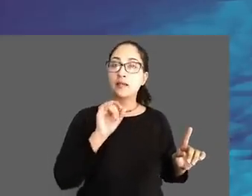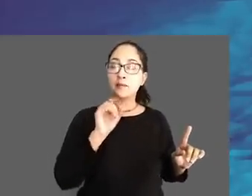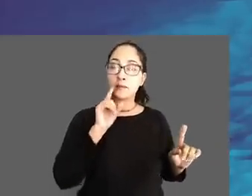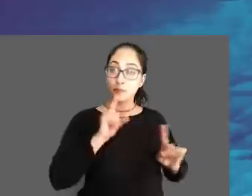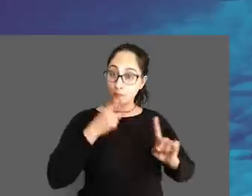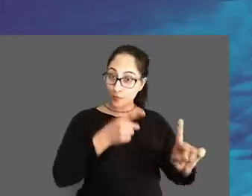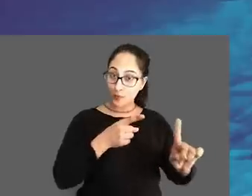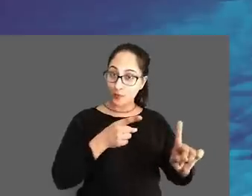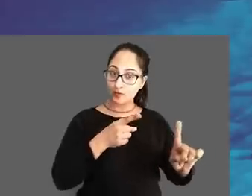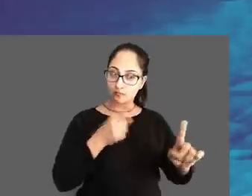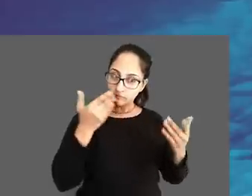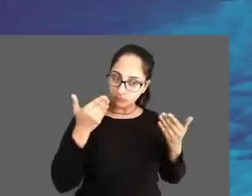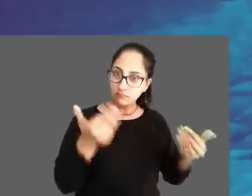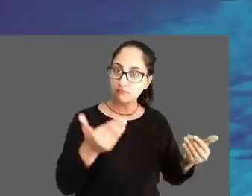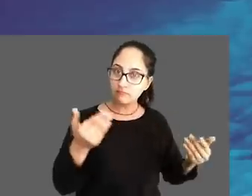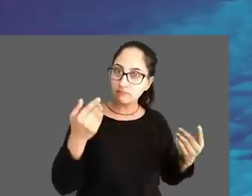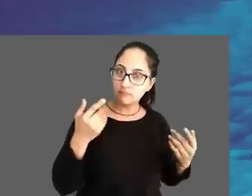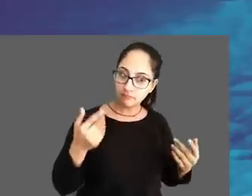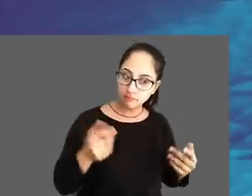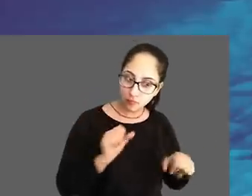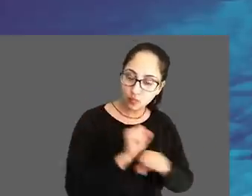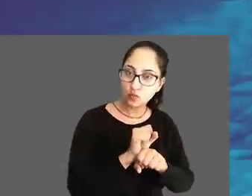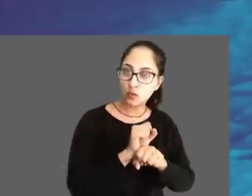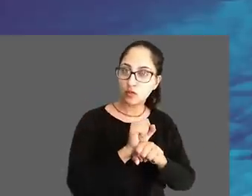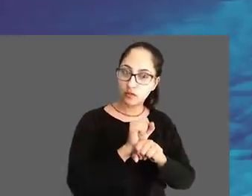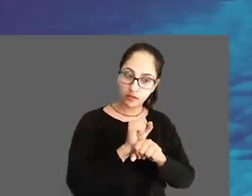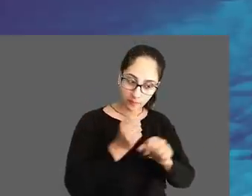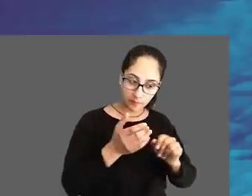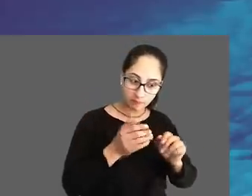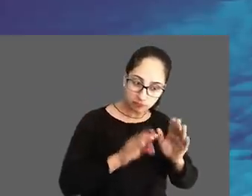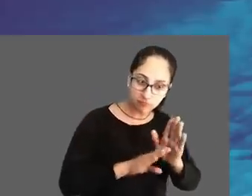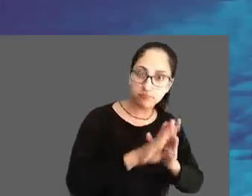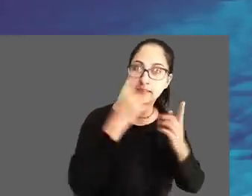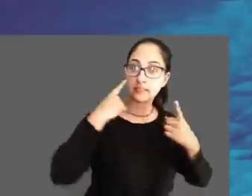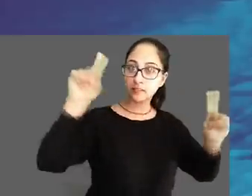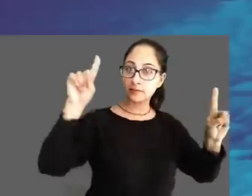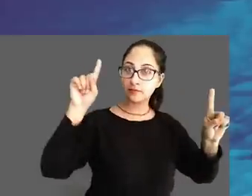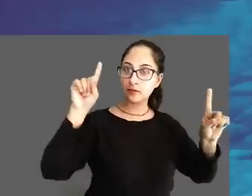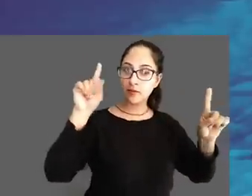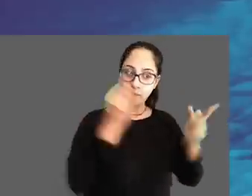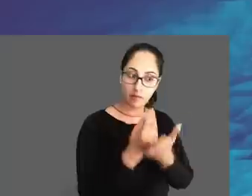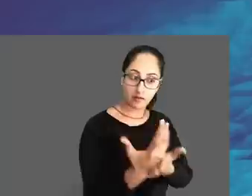about. So, and to take care of others. So I think that's really helpful to frame it in that way.